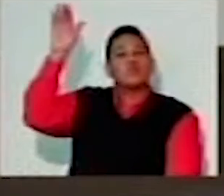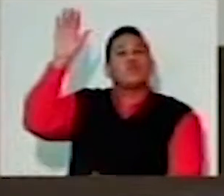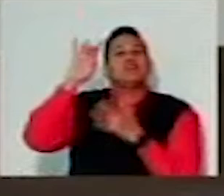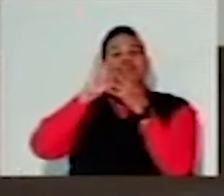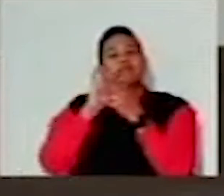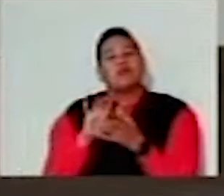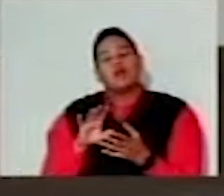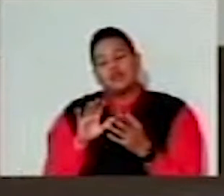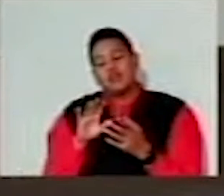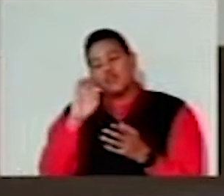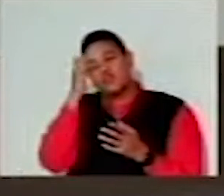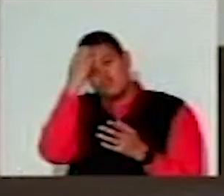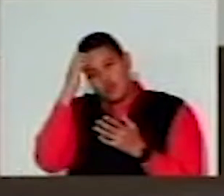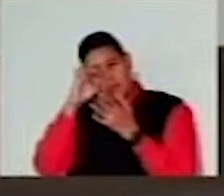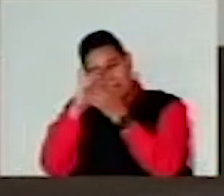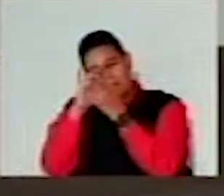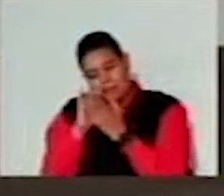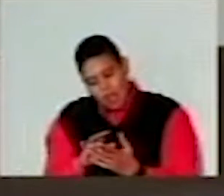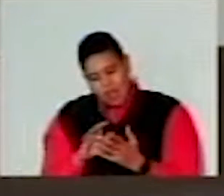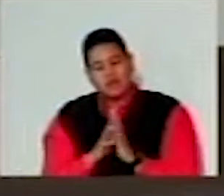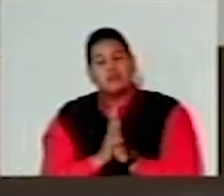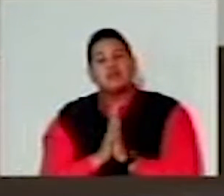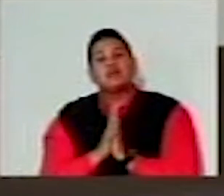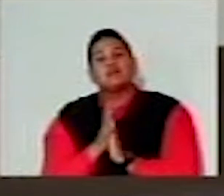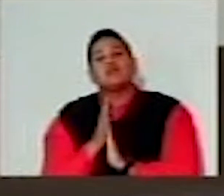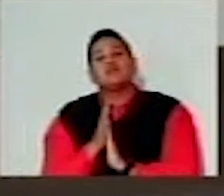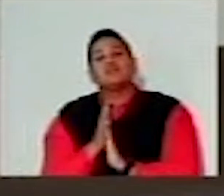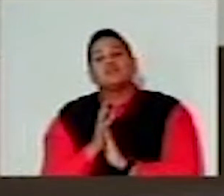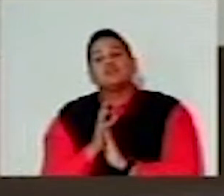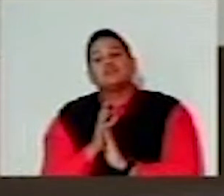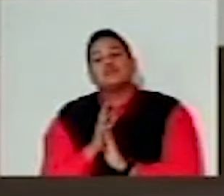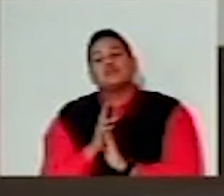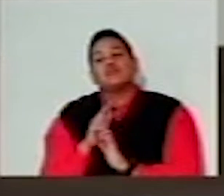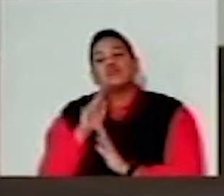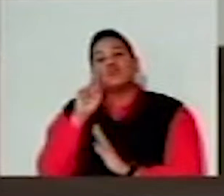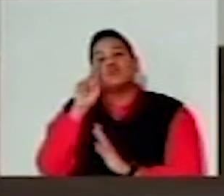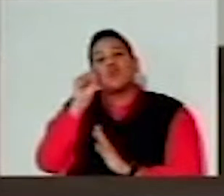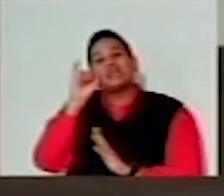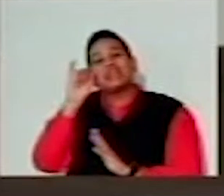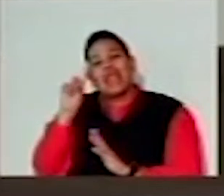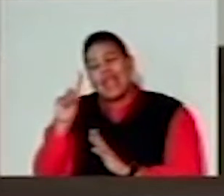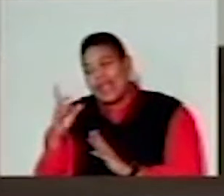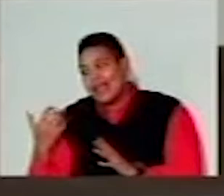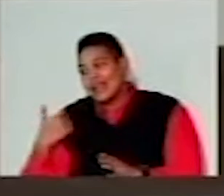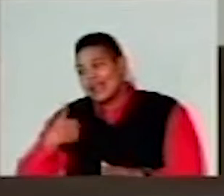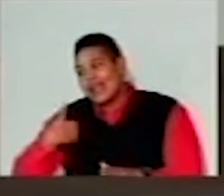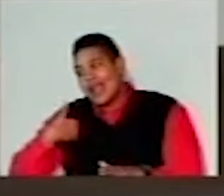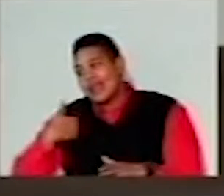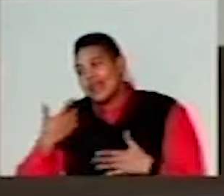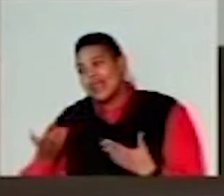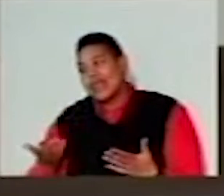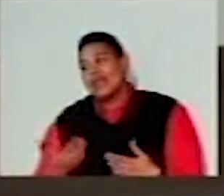United States aid program, the Canadians,